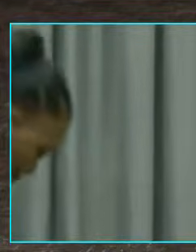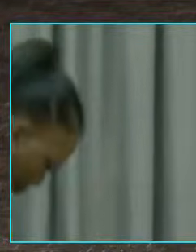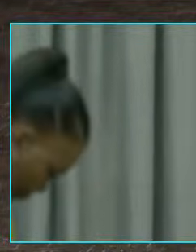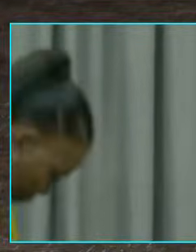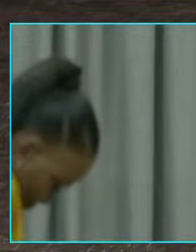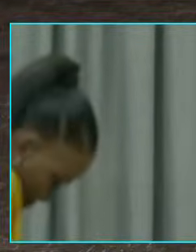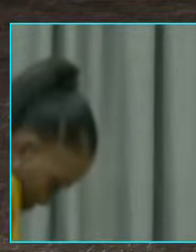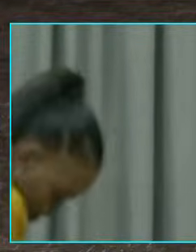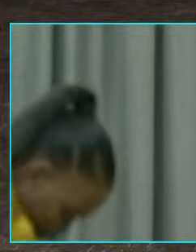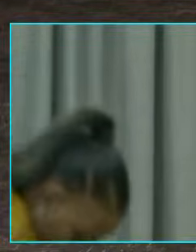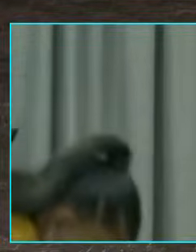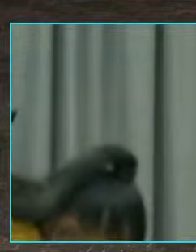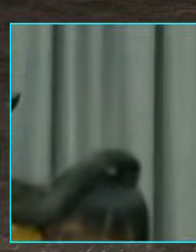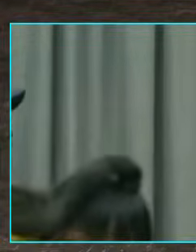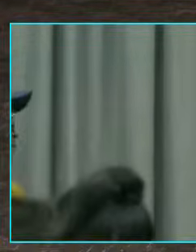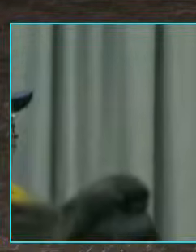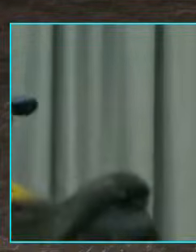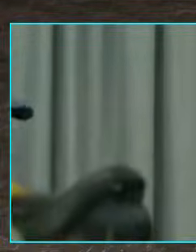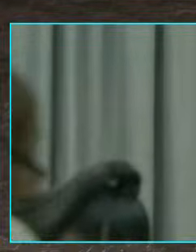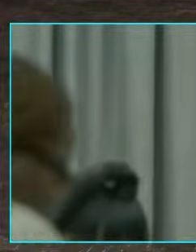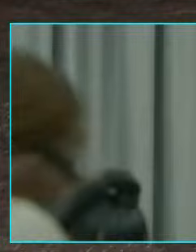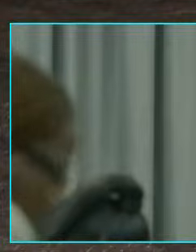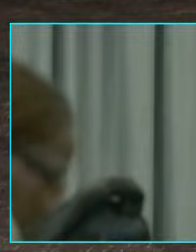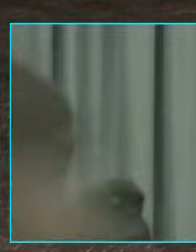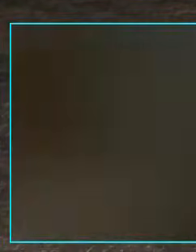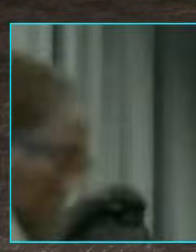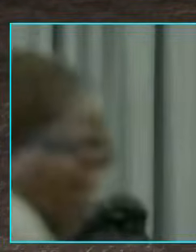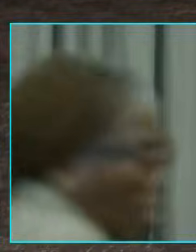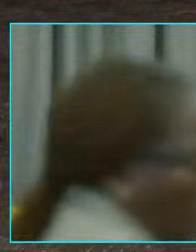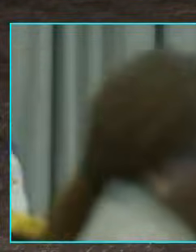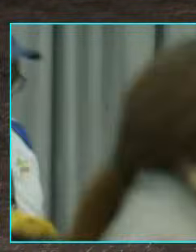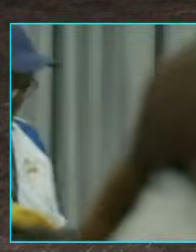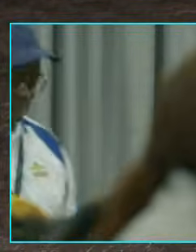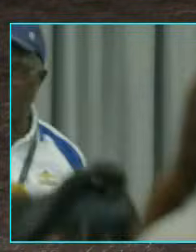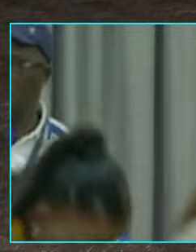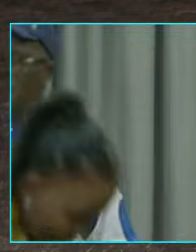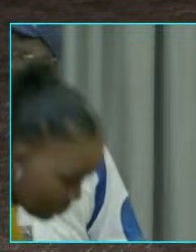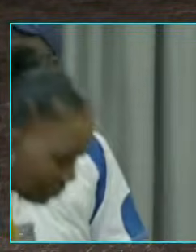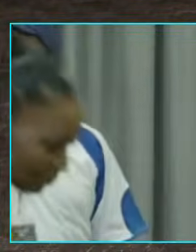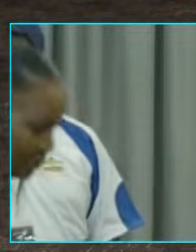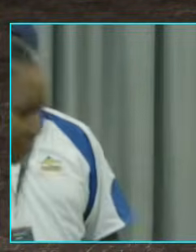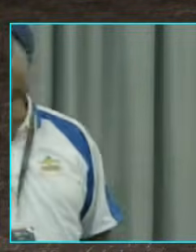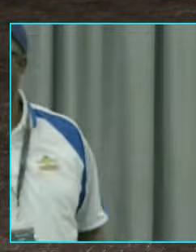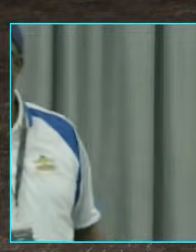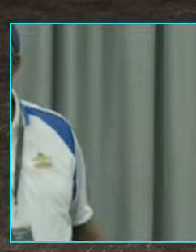limited? What is it? Those that we call. What is it?